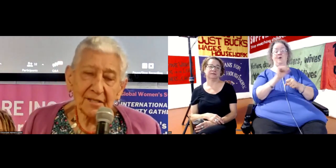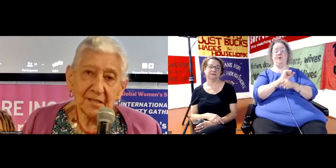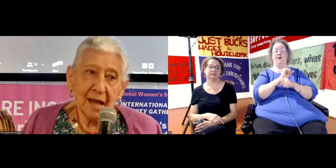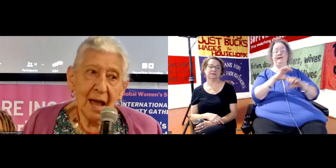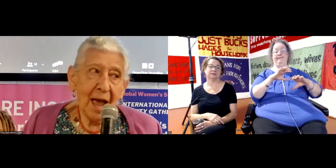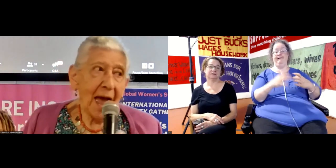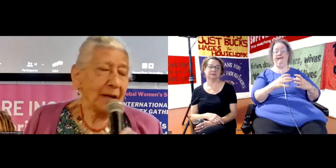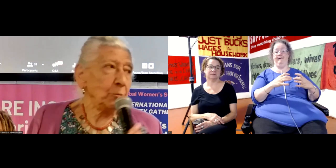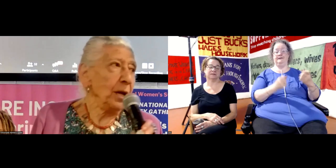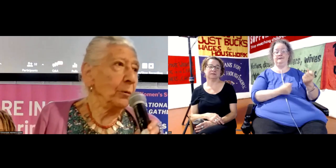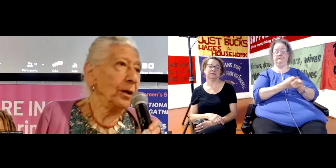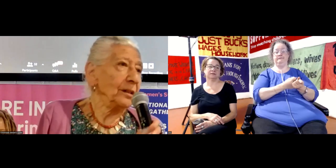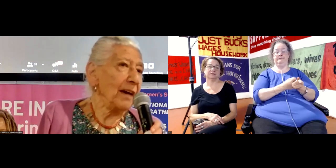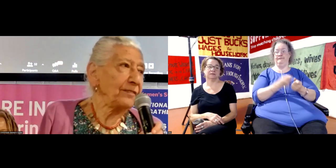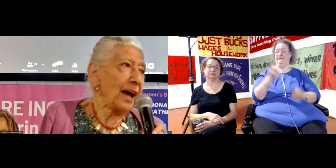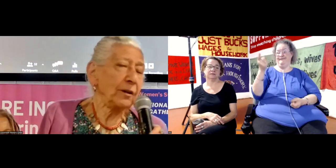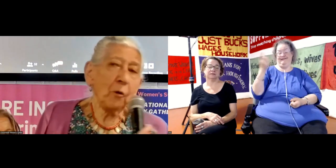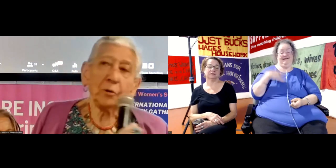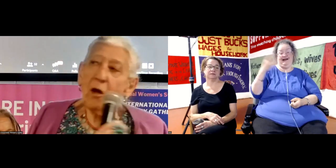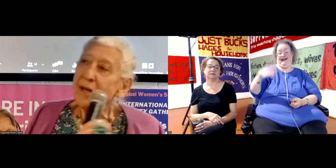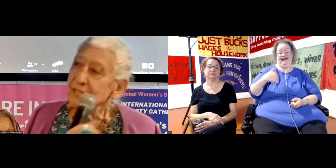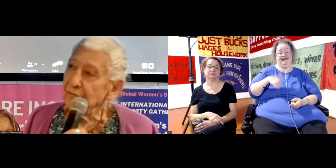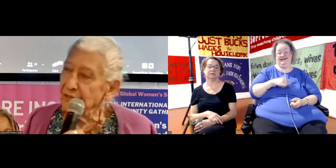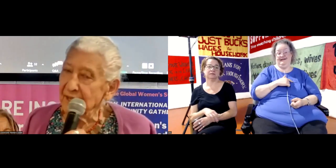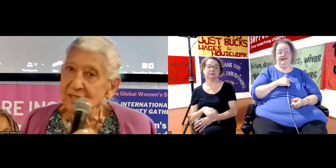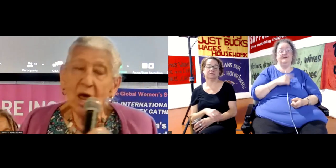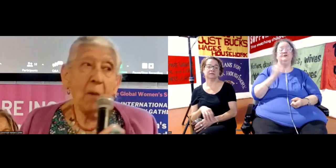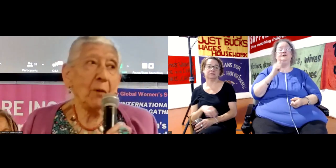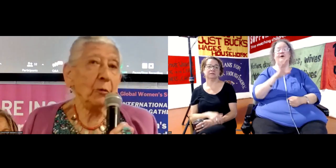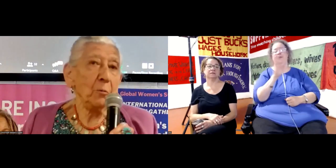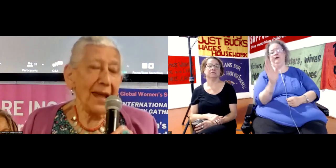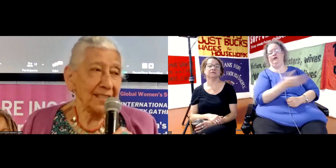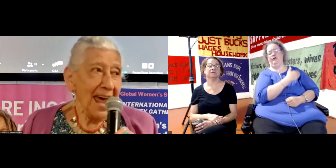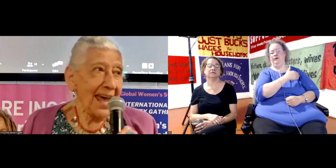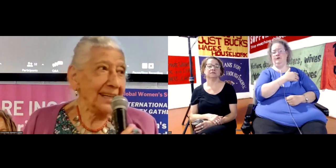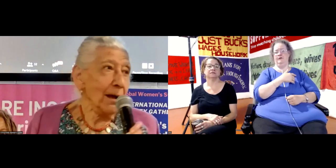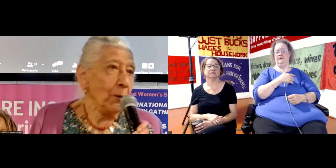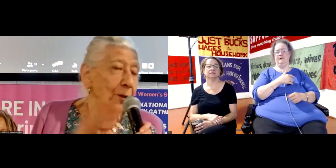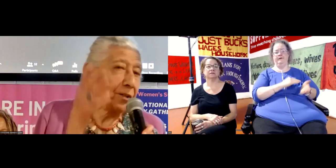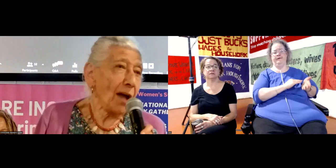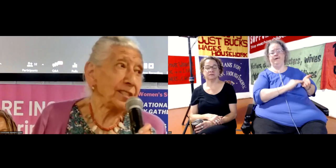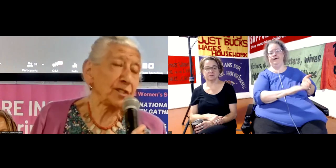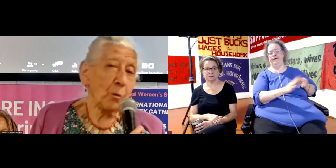like us, and we were left out of all kinds of things. But we went ahead, we got a